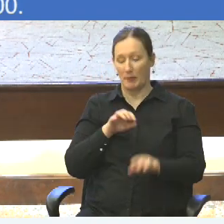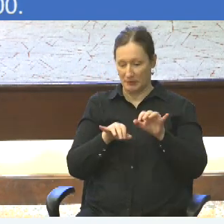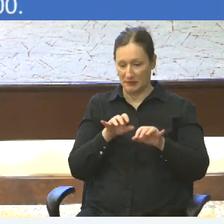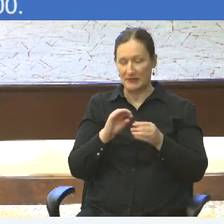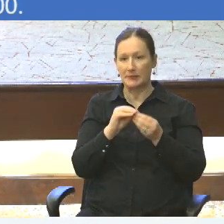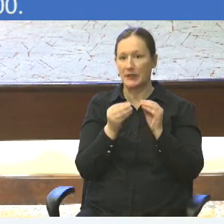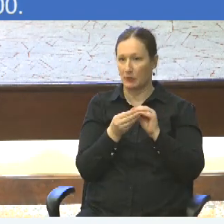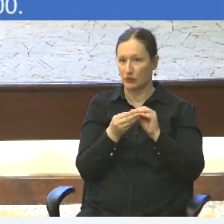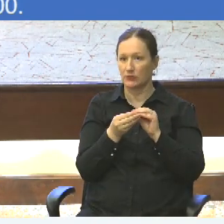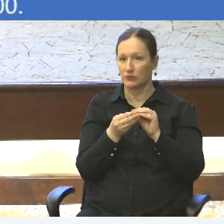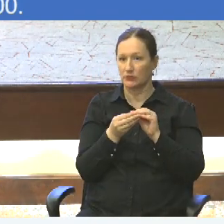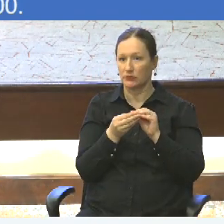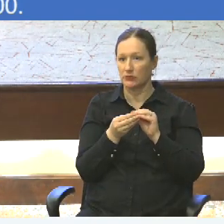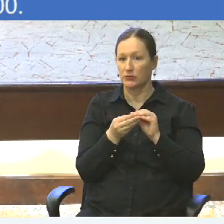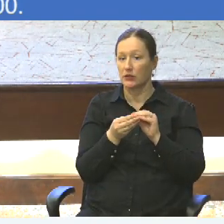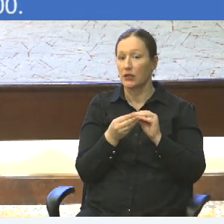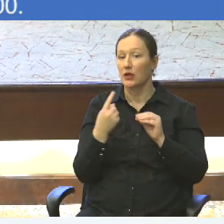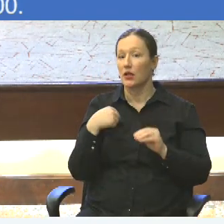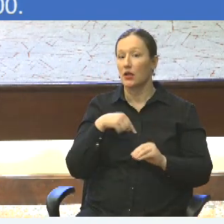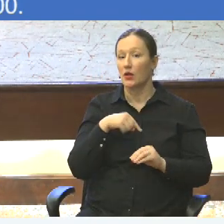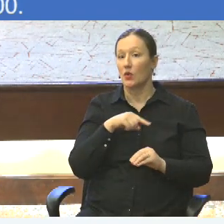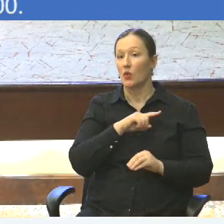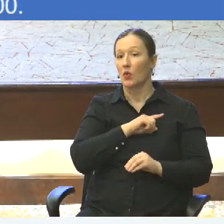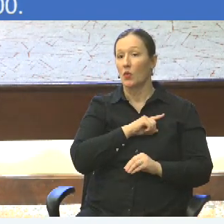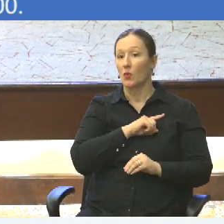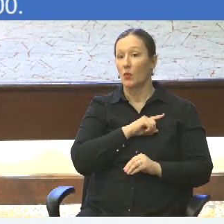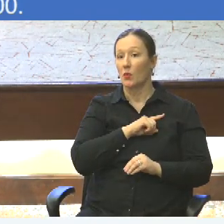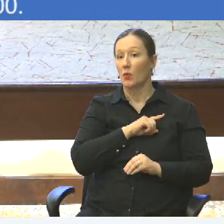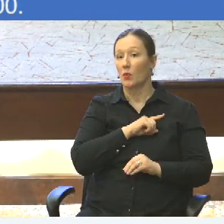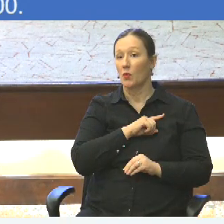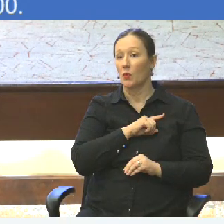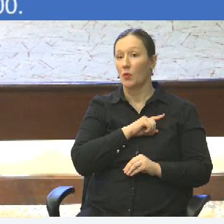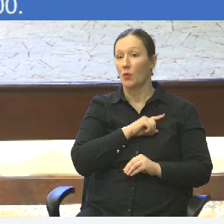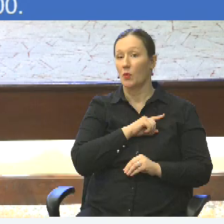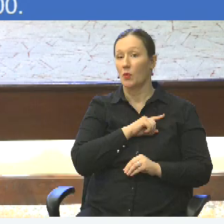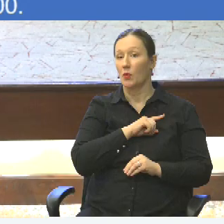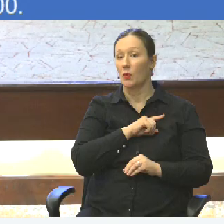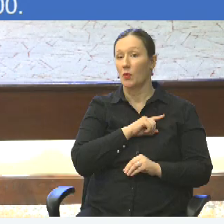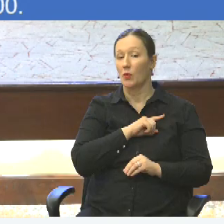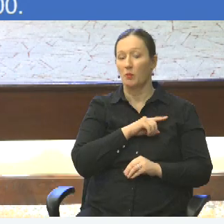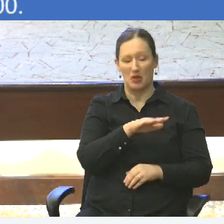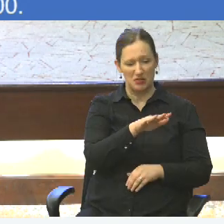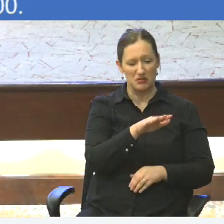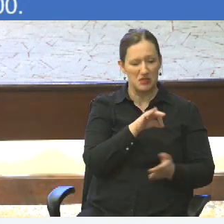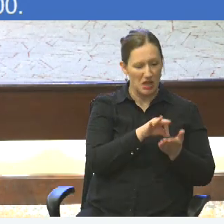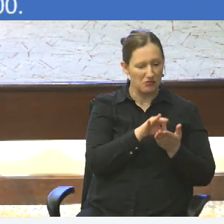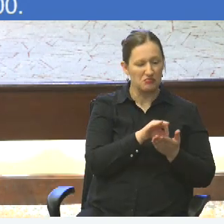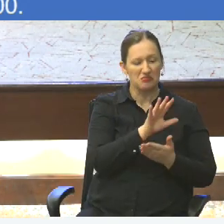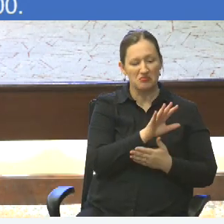numbers. And again, the conservative number was just based on the 250 cars that are out there